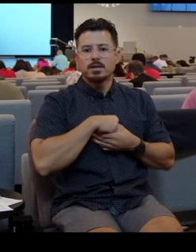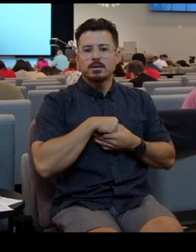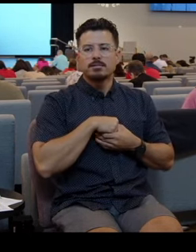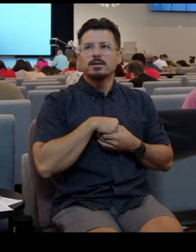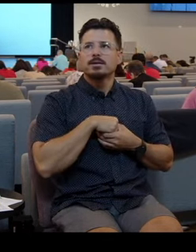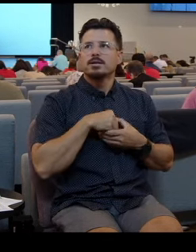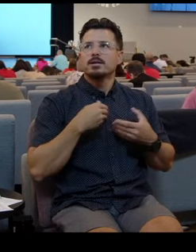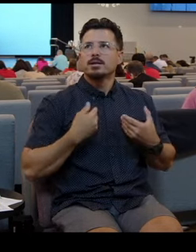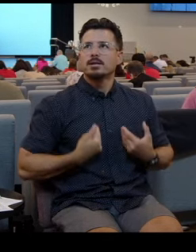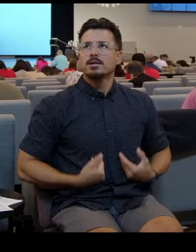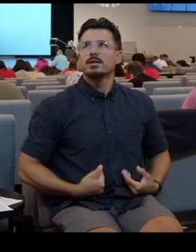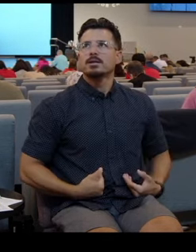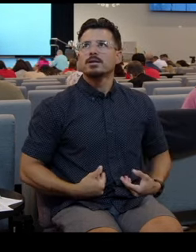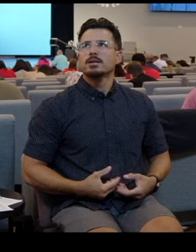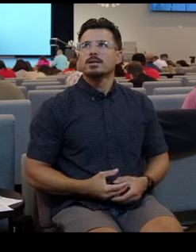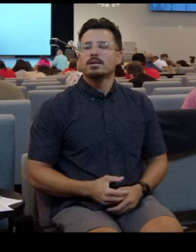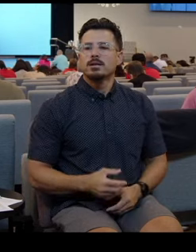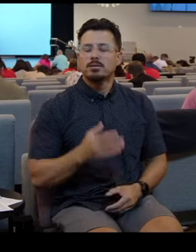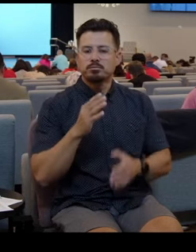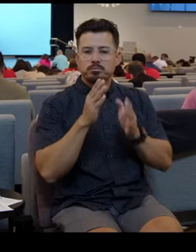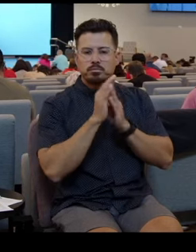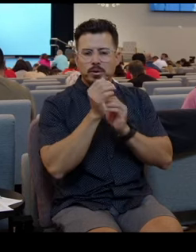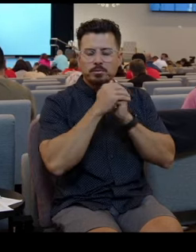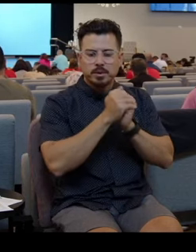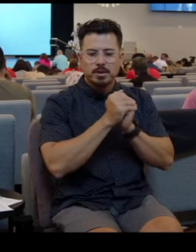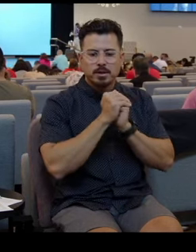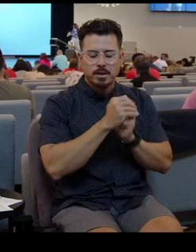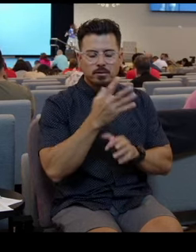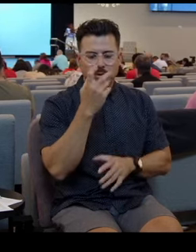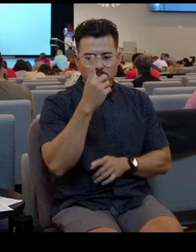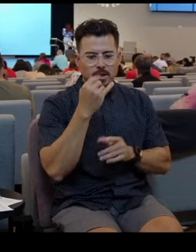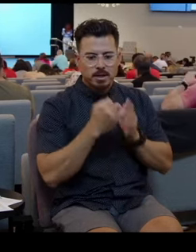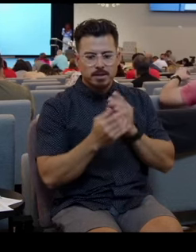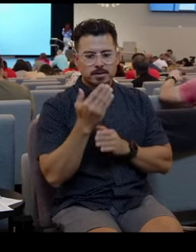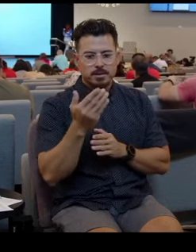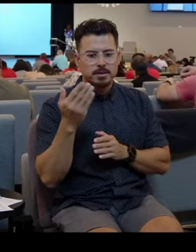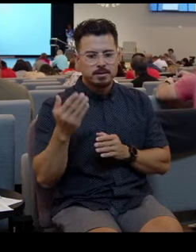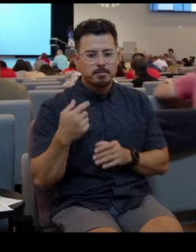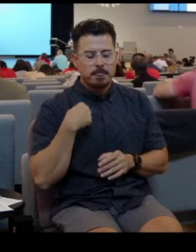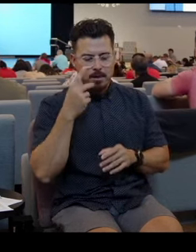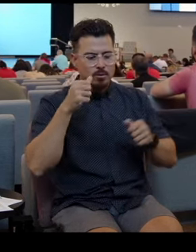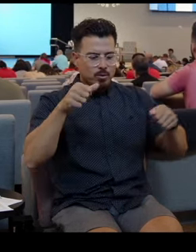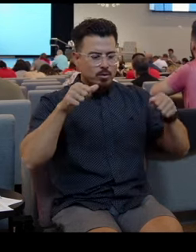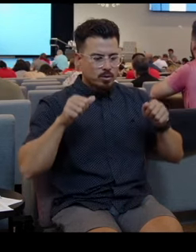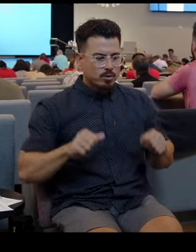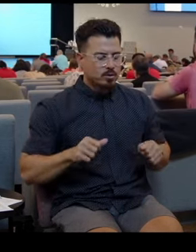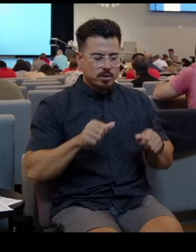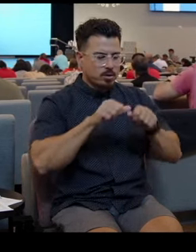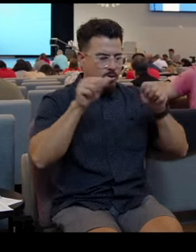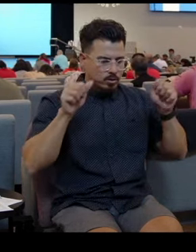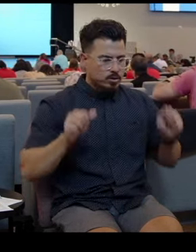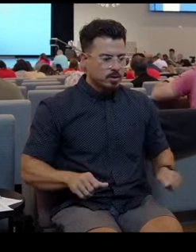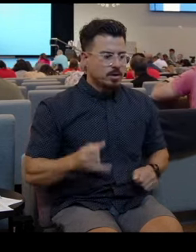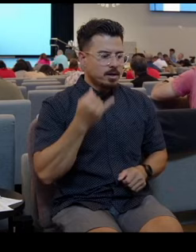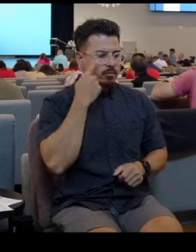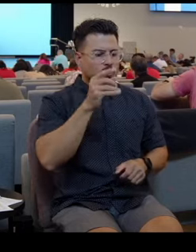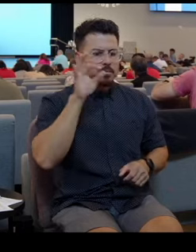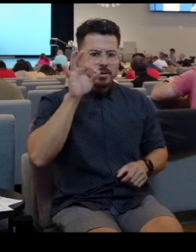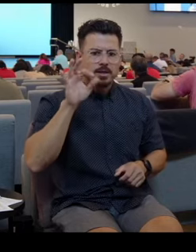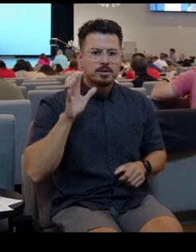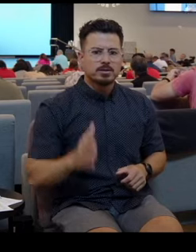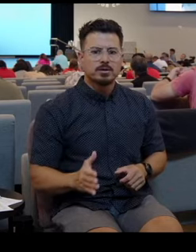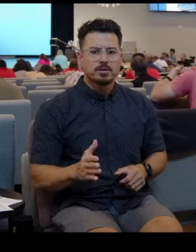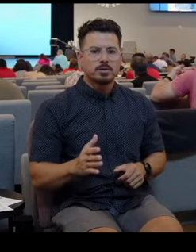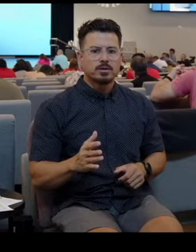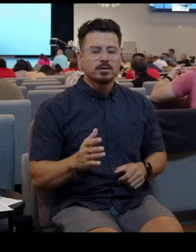in me. I'm in I where this altar. If you're a pastor and